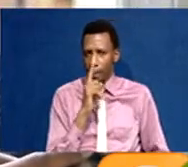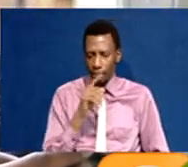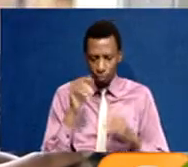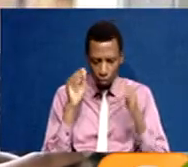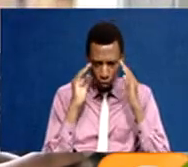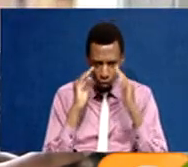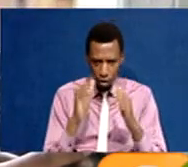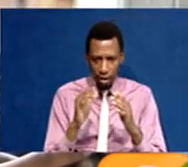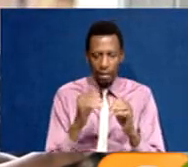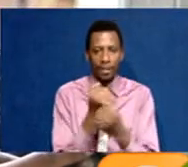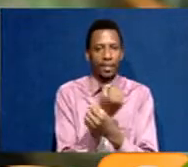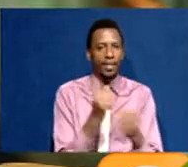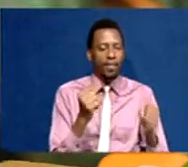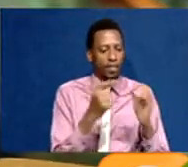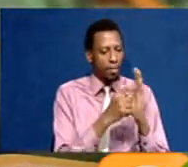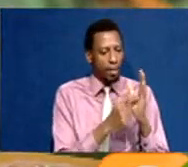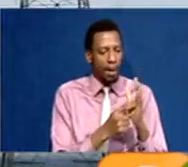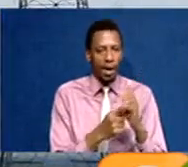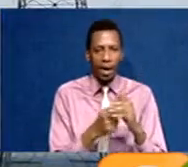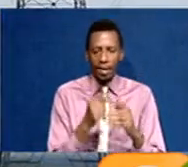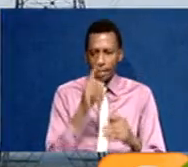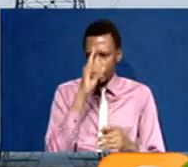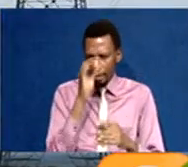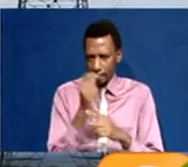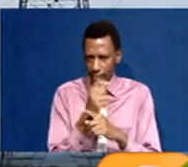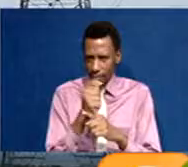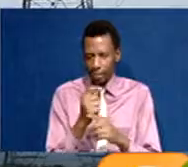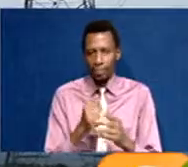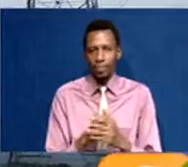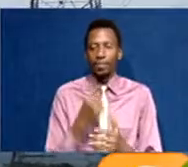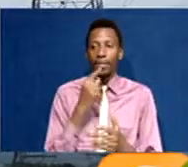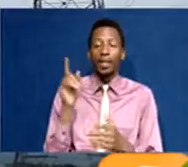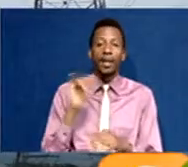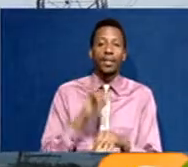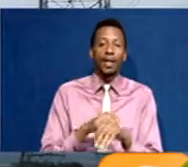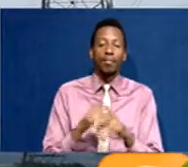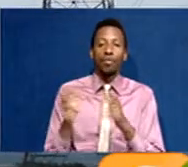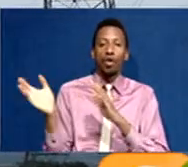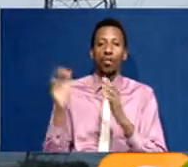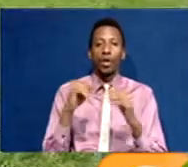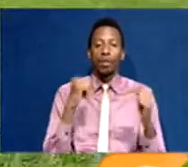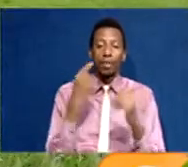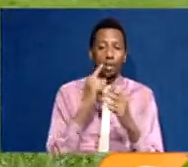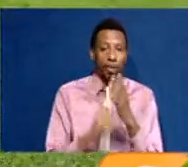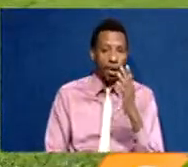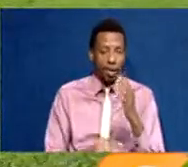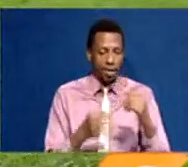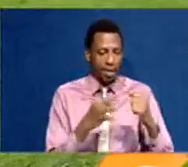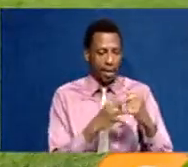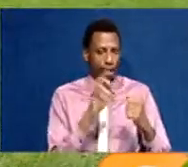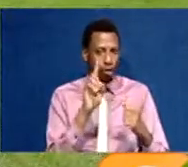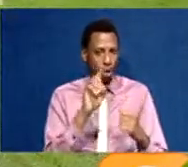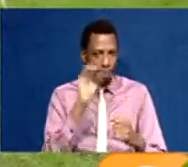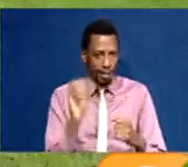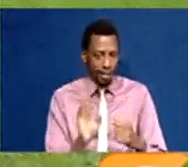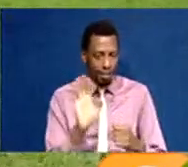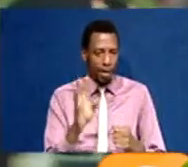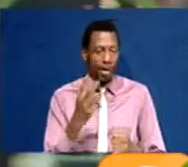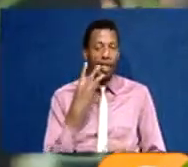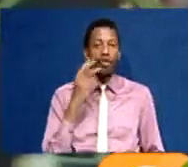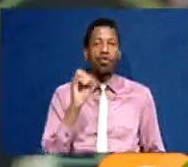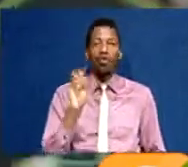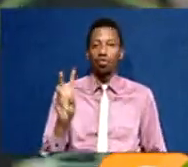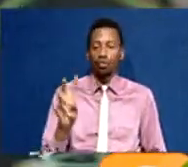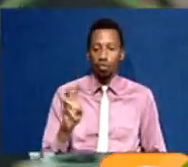to safety protocols and extensive training. At the same time, the Wind Power has revealed that 81% of their 302